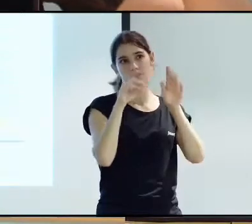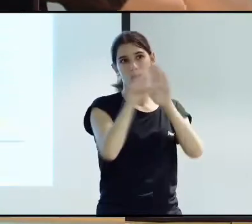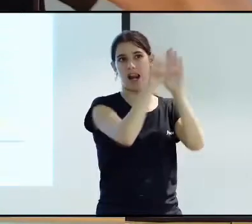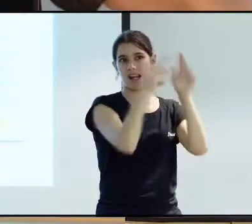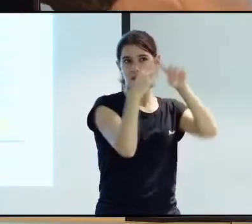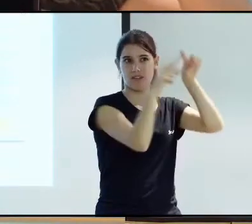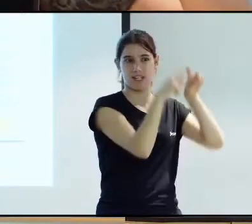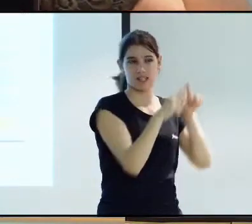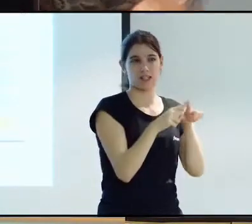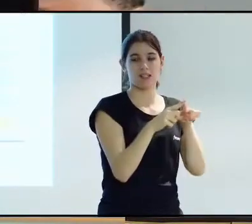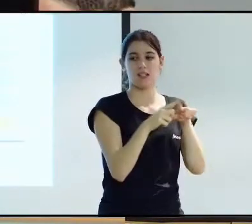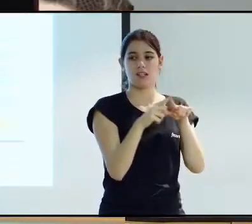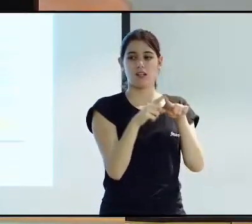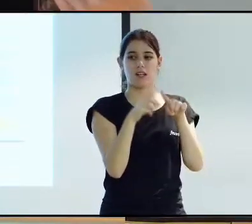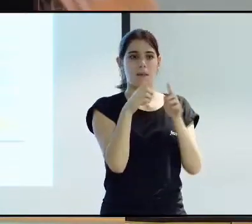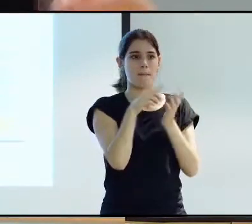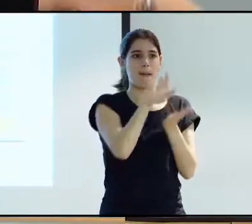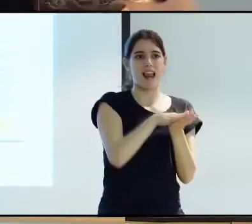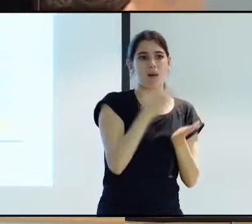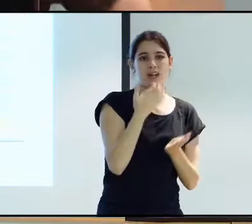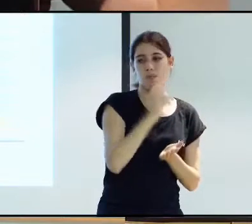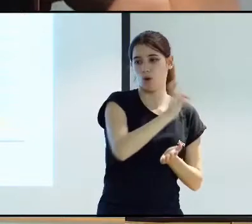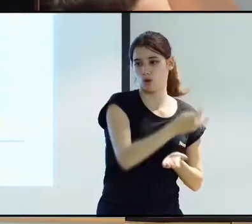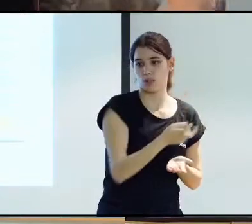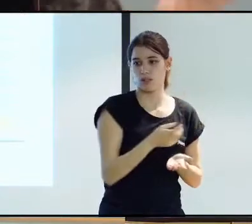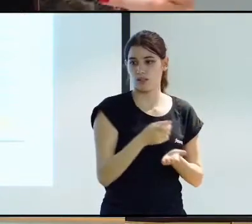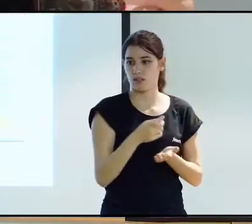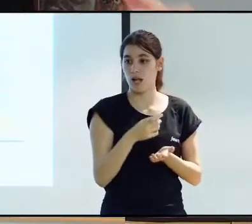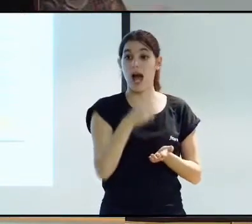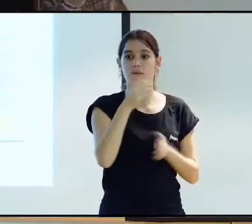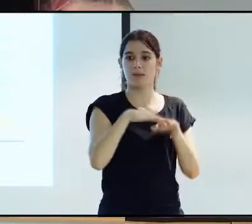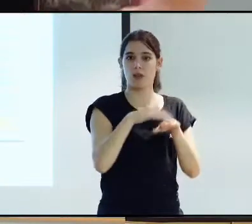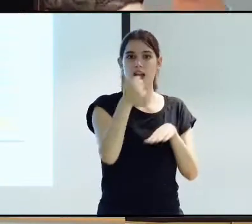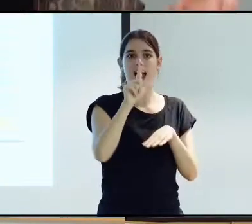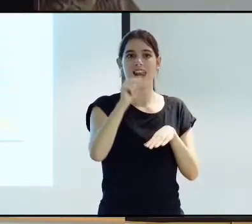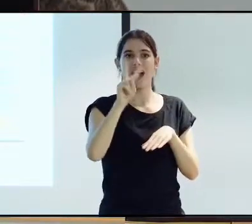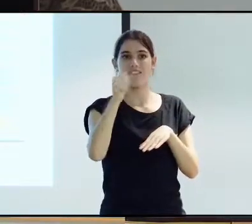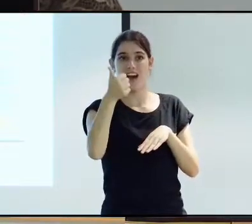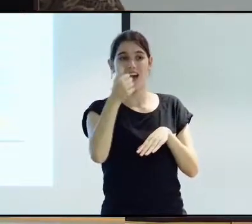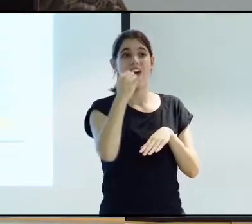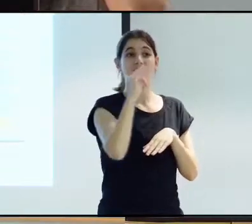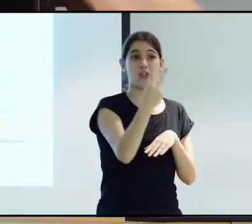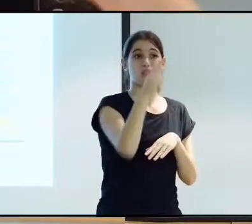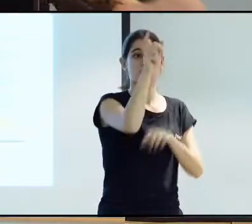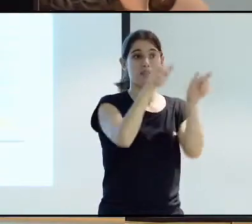of these, of the different provinces in the Basque Country have their